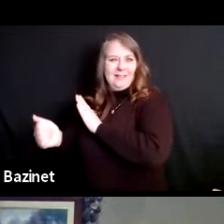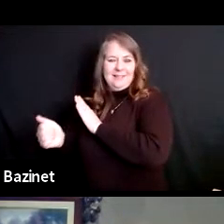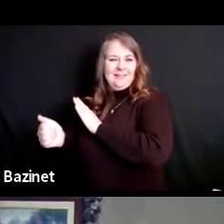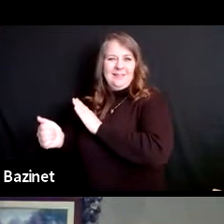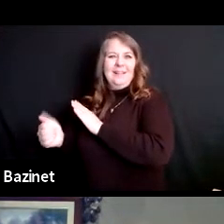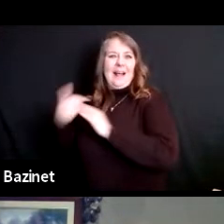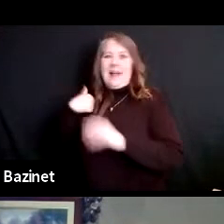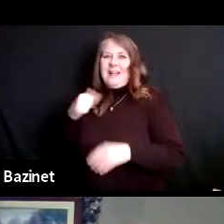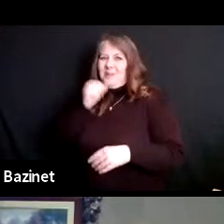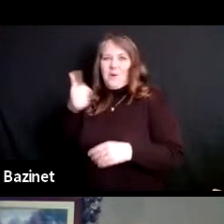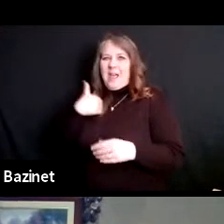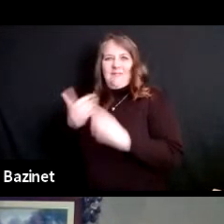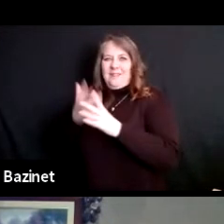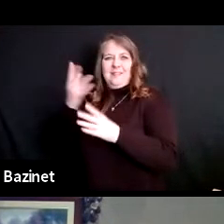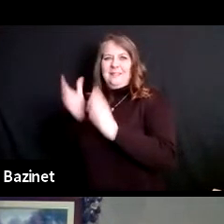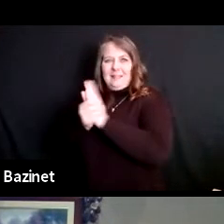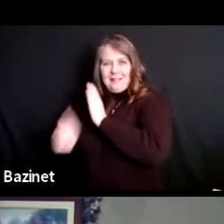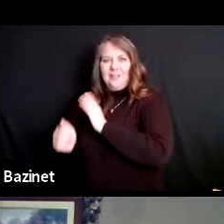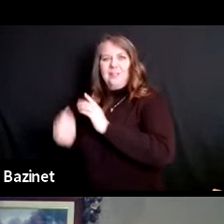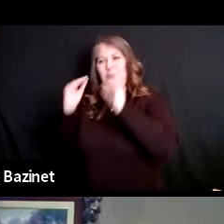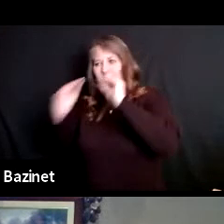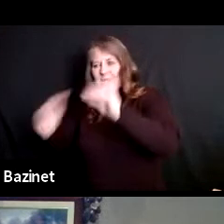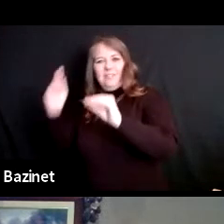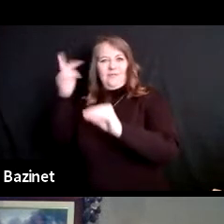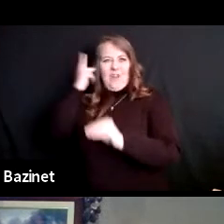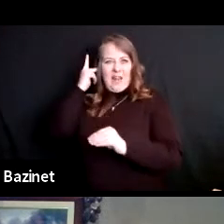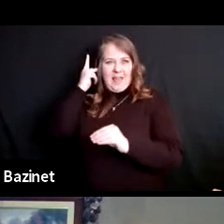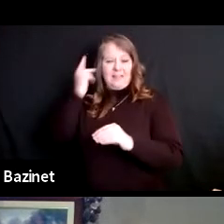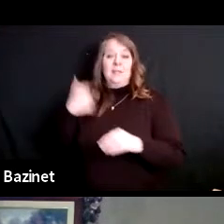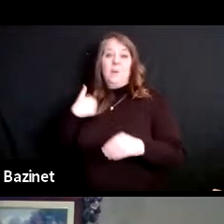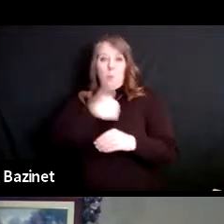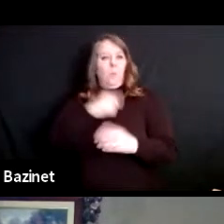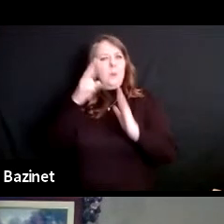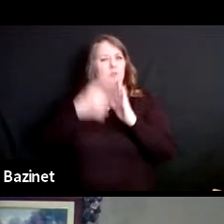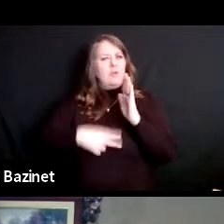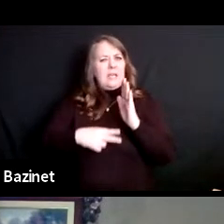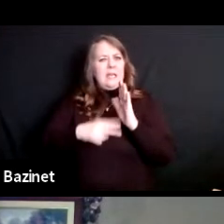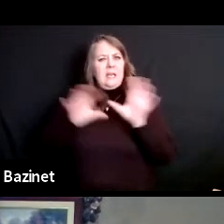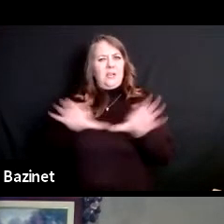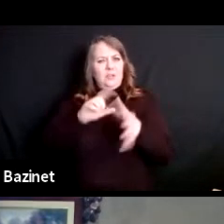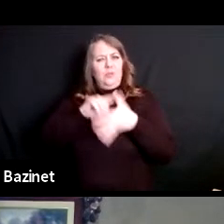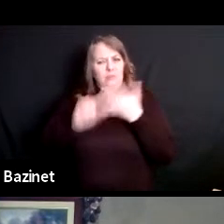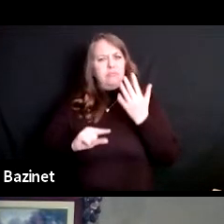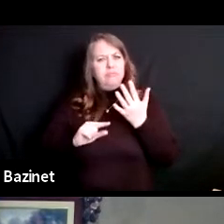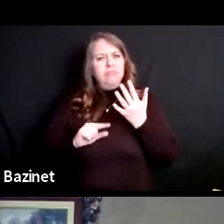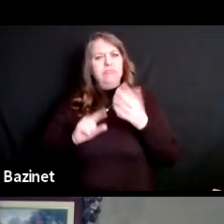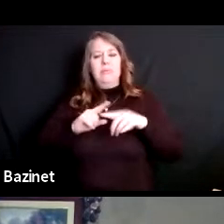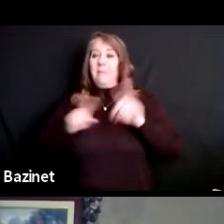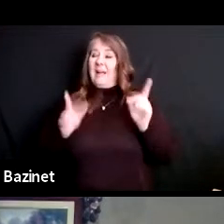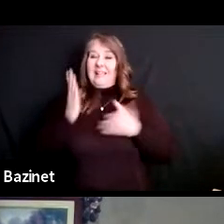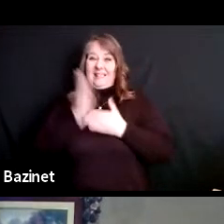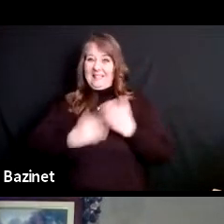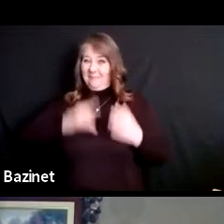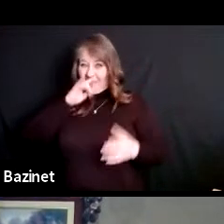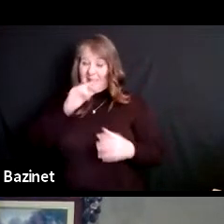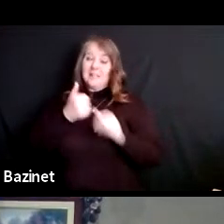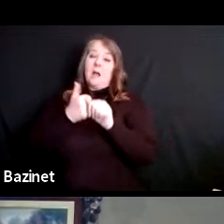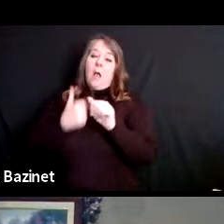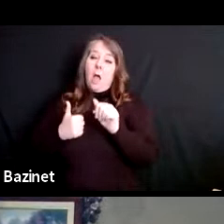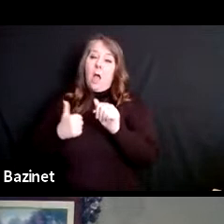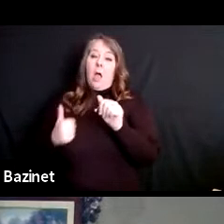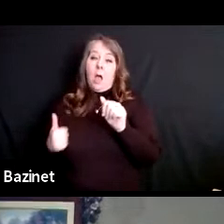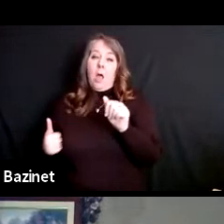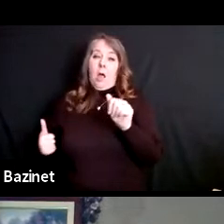I lack those skills to teach the phonics. We read, we do those things, but there are kids that are falling so, so